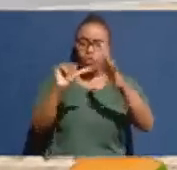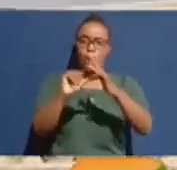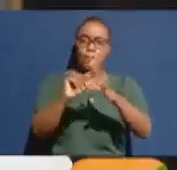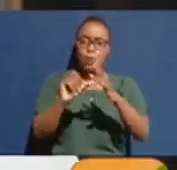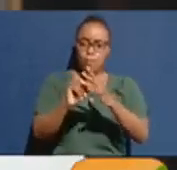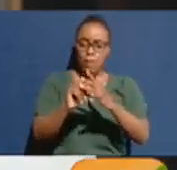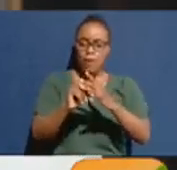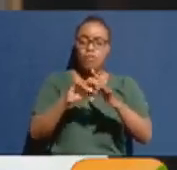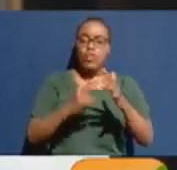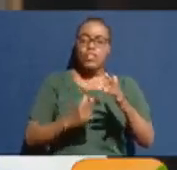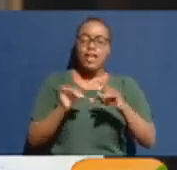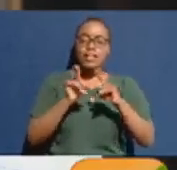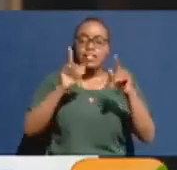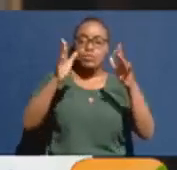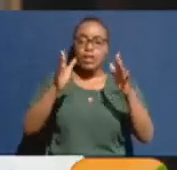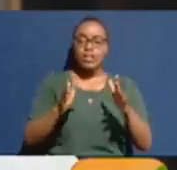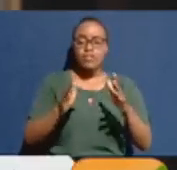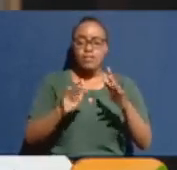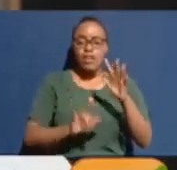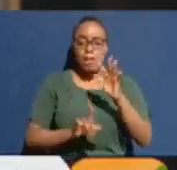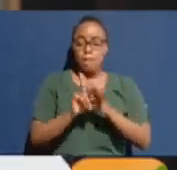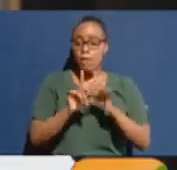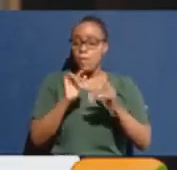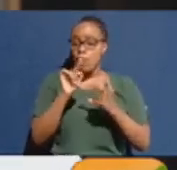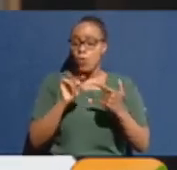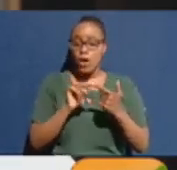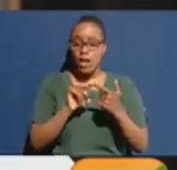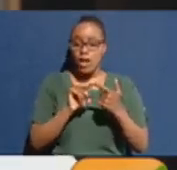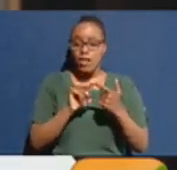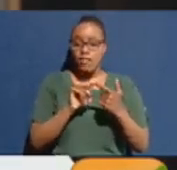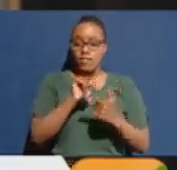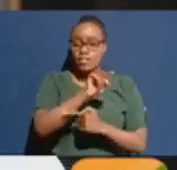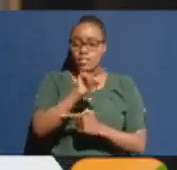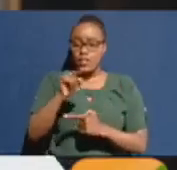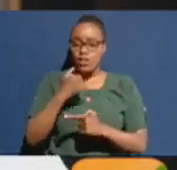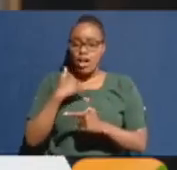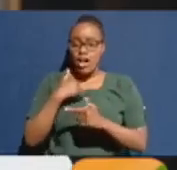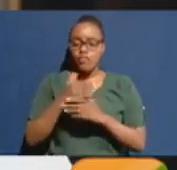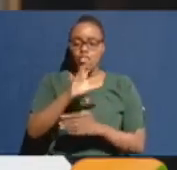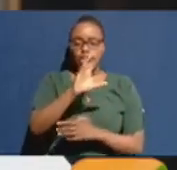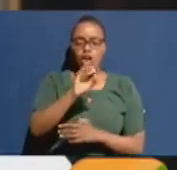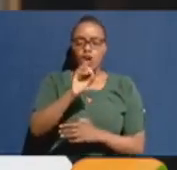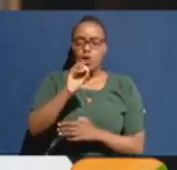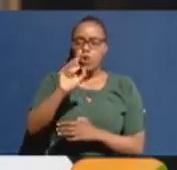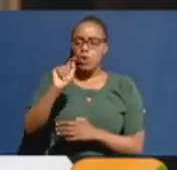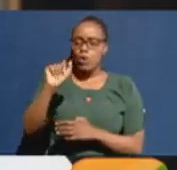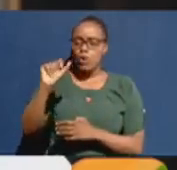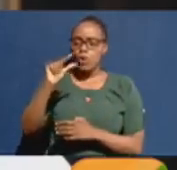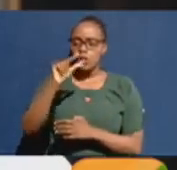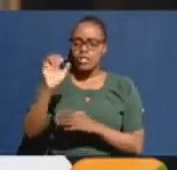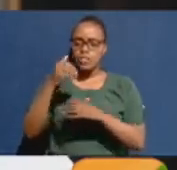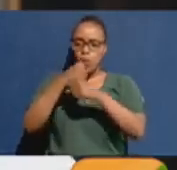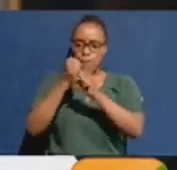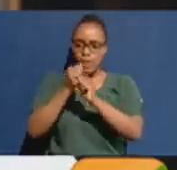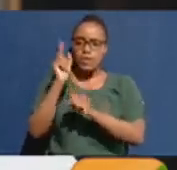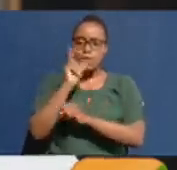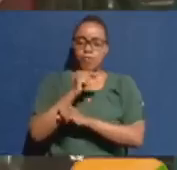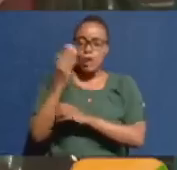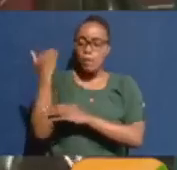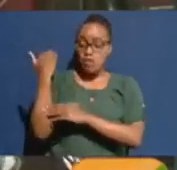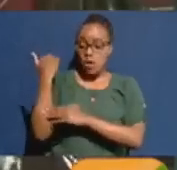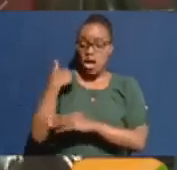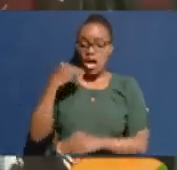ya utalii kilitokana na isi cottage sambazo simejengwa kwa sababu wakati huo kulikuwa hakuna